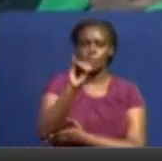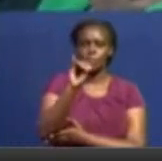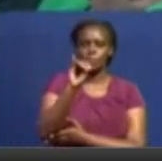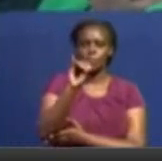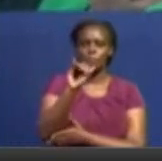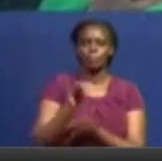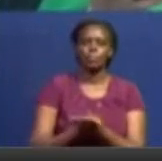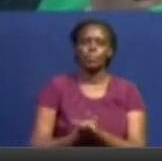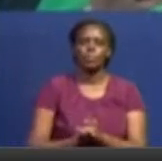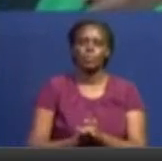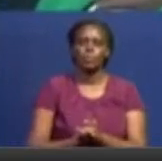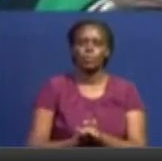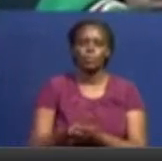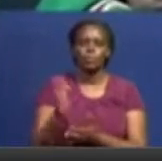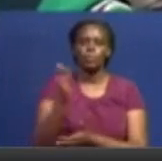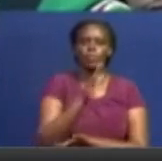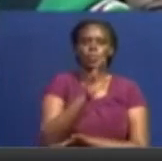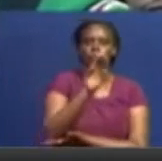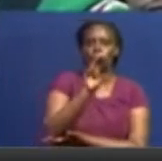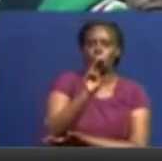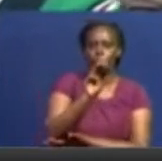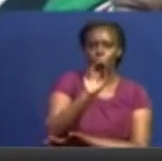West Mogrango Stephen Mogaka.